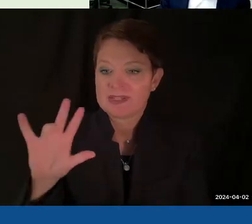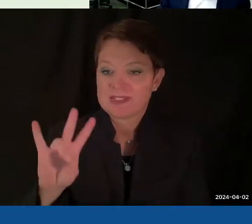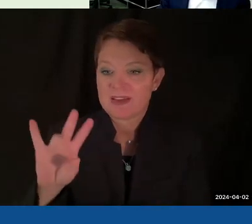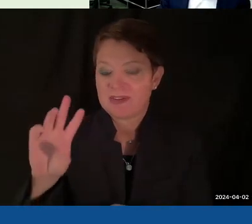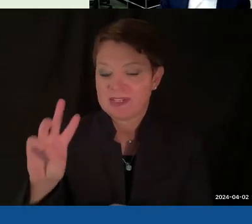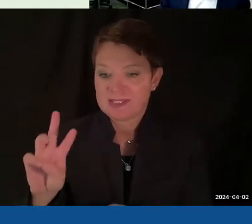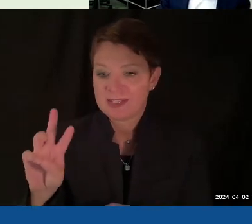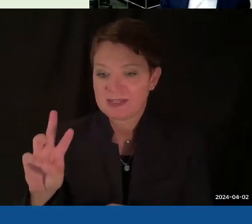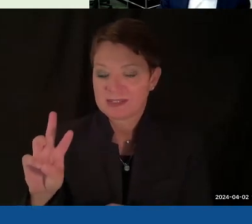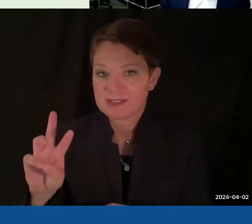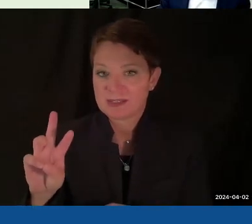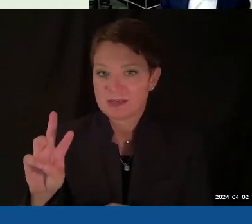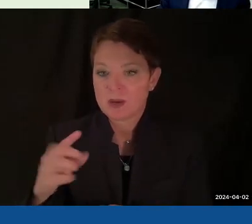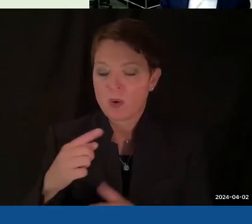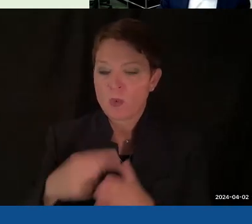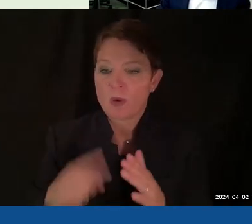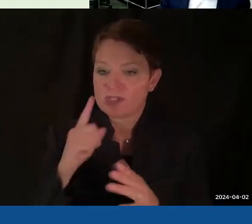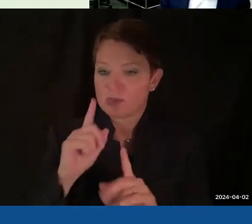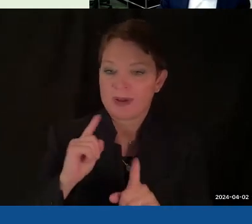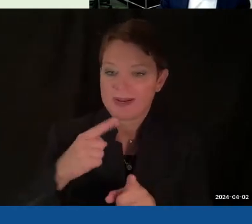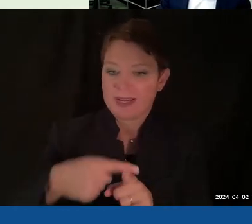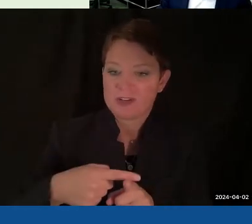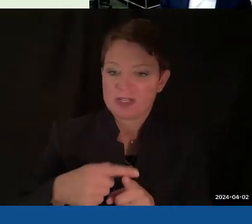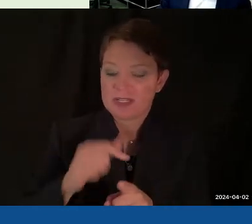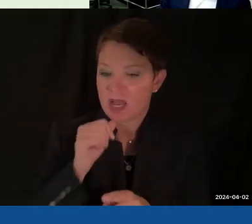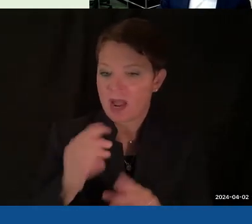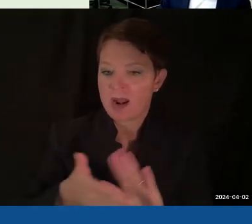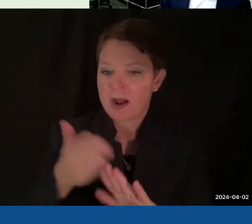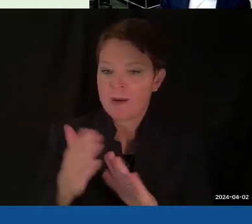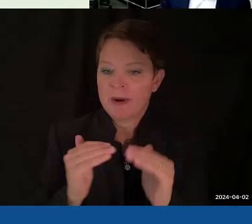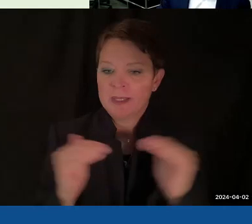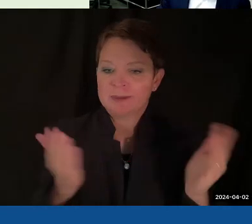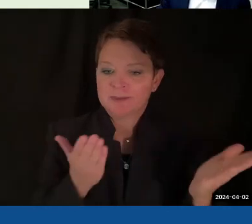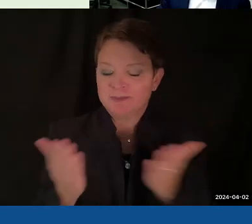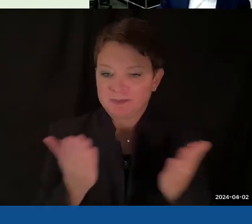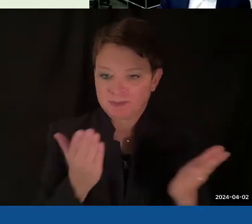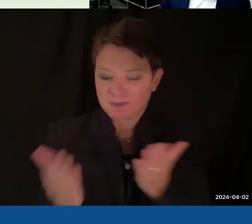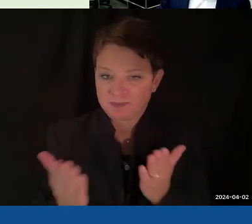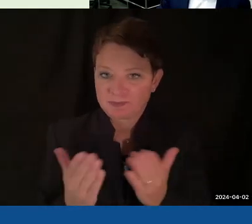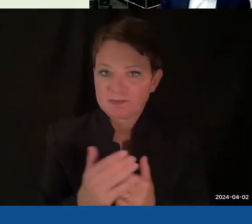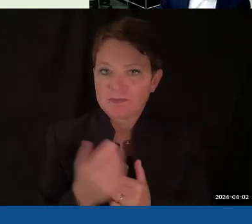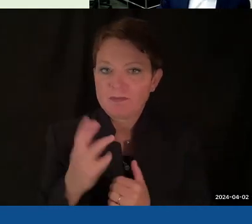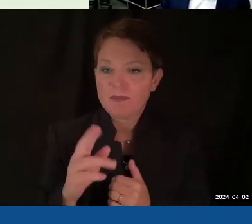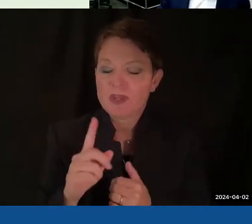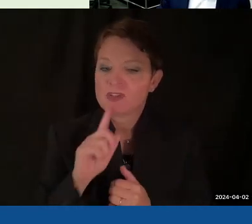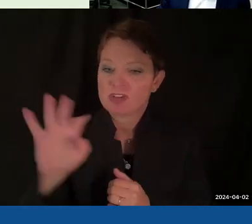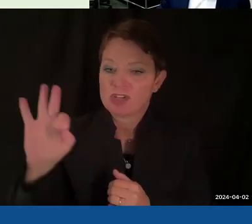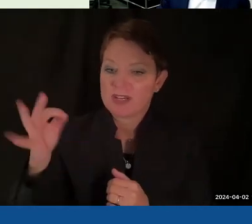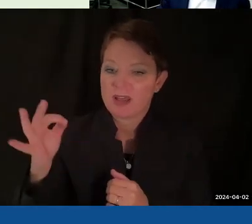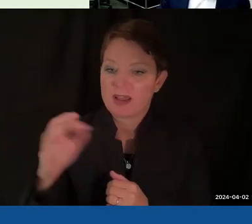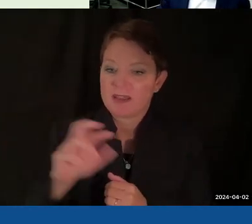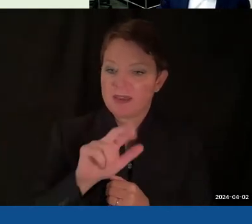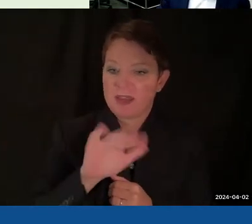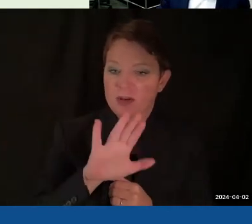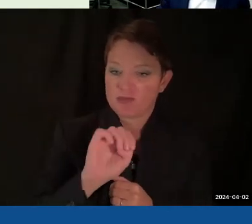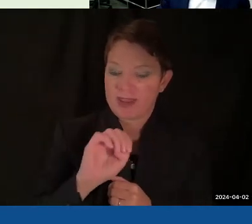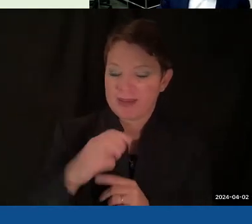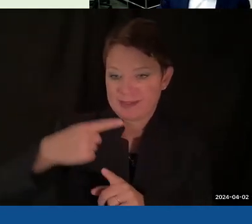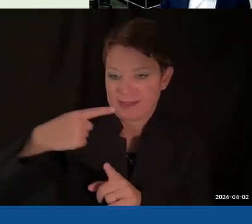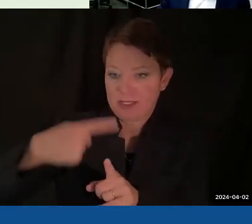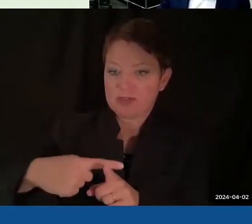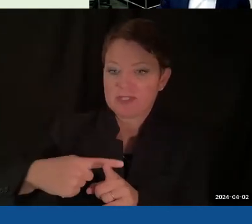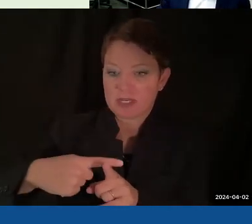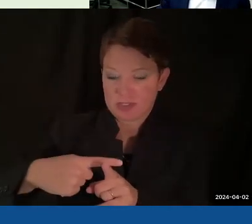76, what was the one intersection that did not operate at level service D or better? And that's actually at the 9th and Race Street